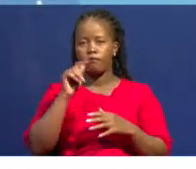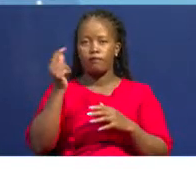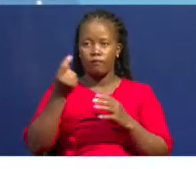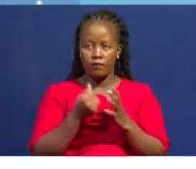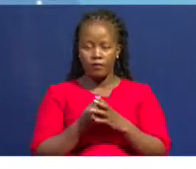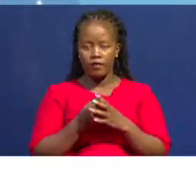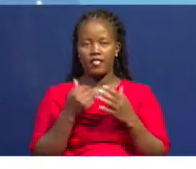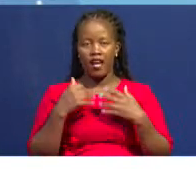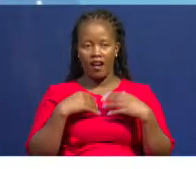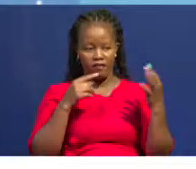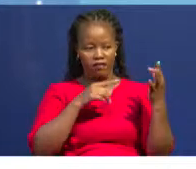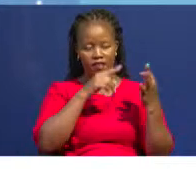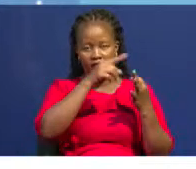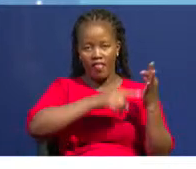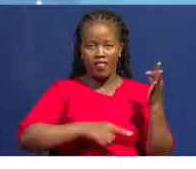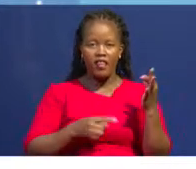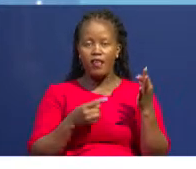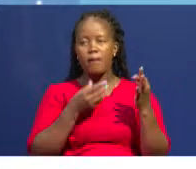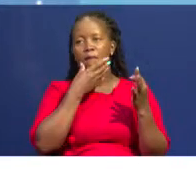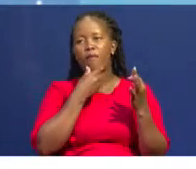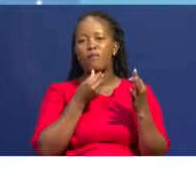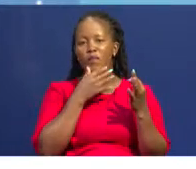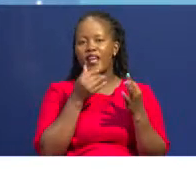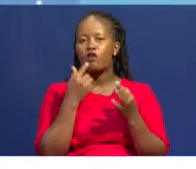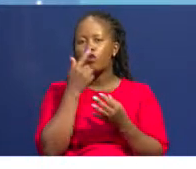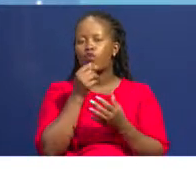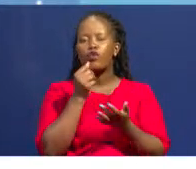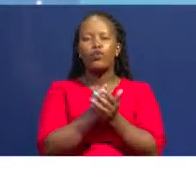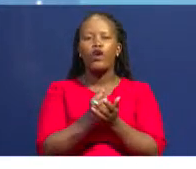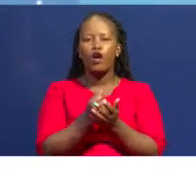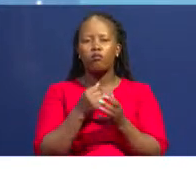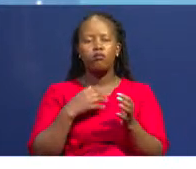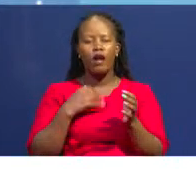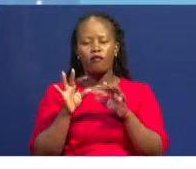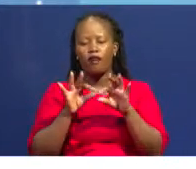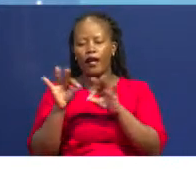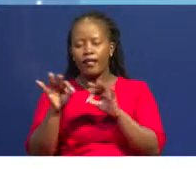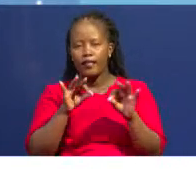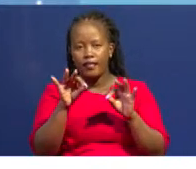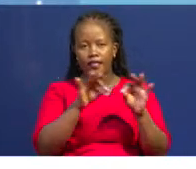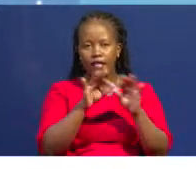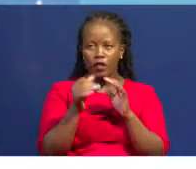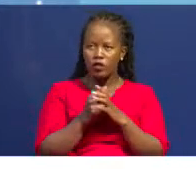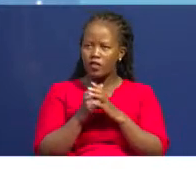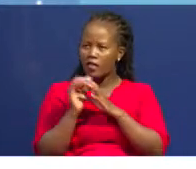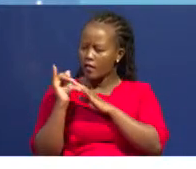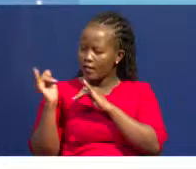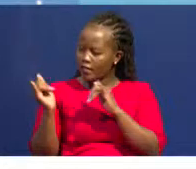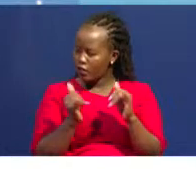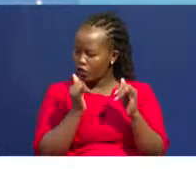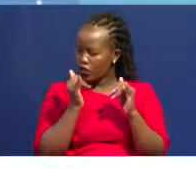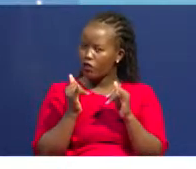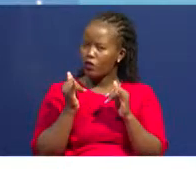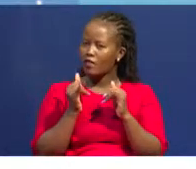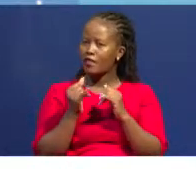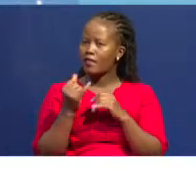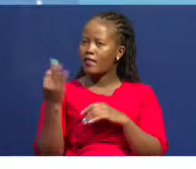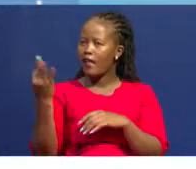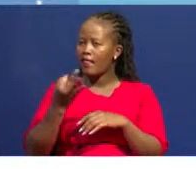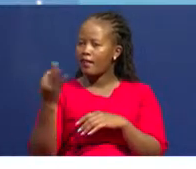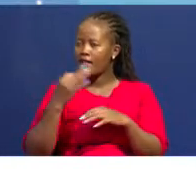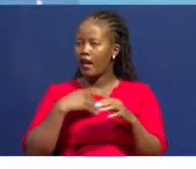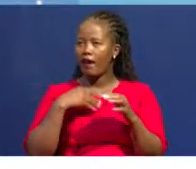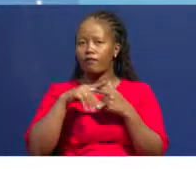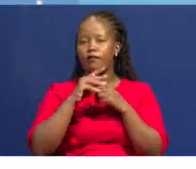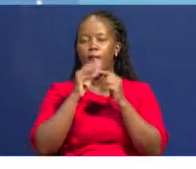with three gentlemen from different fields who will help us drive this conversation. And allow me to introduce them, beginning with my immediate left, where we have